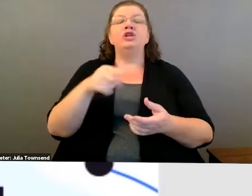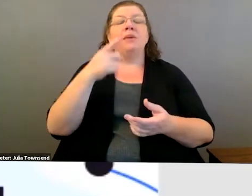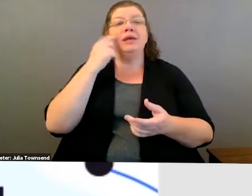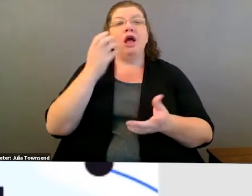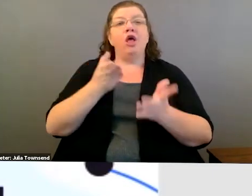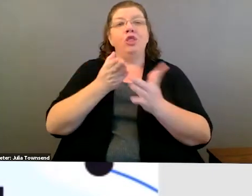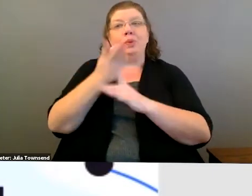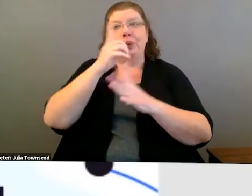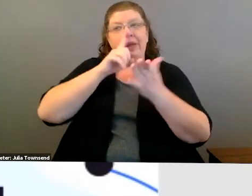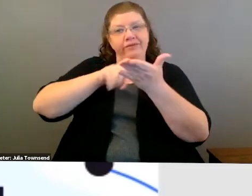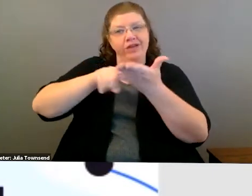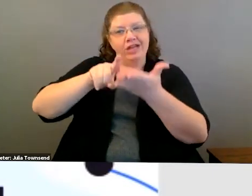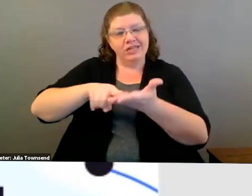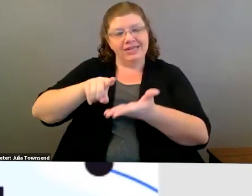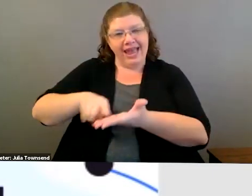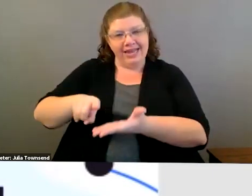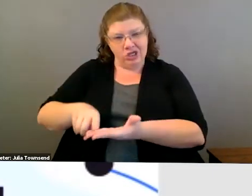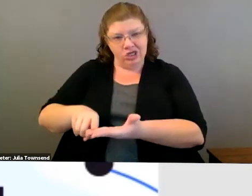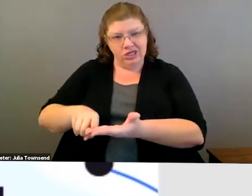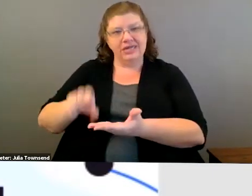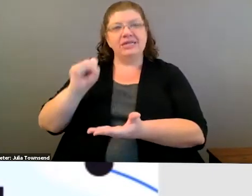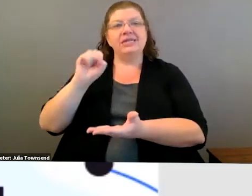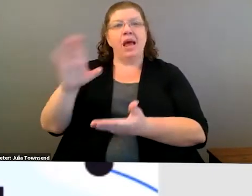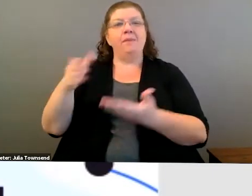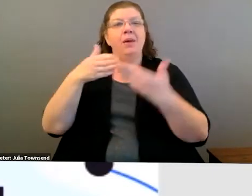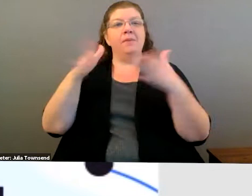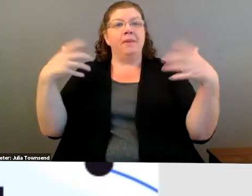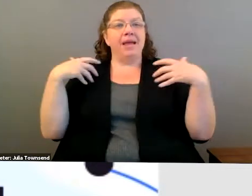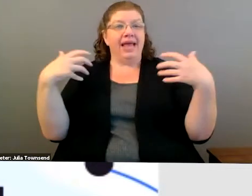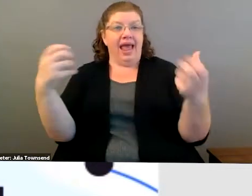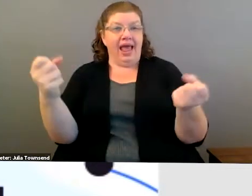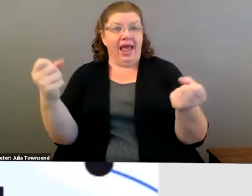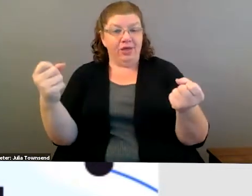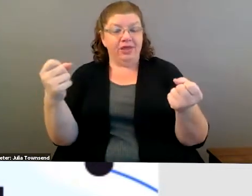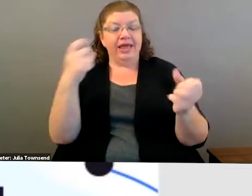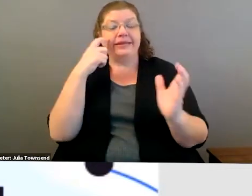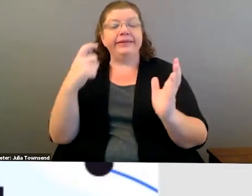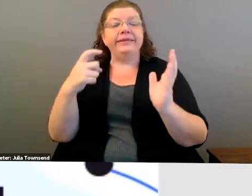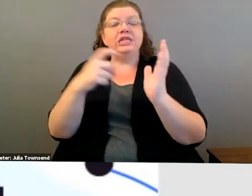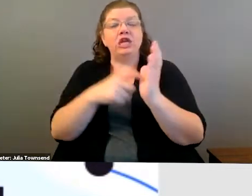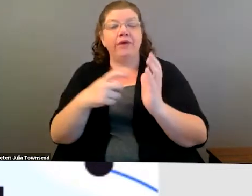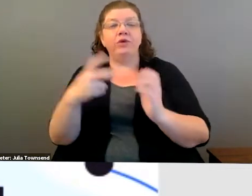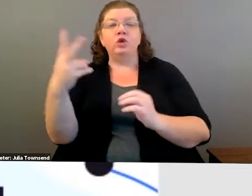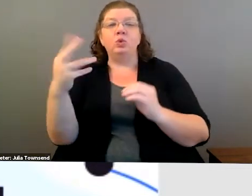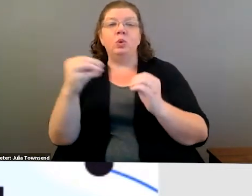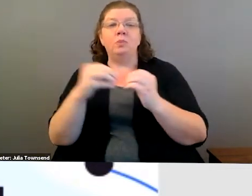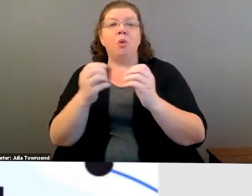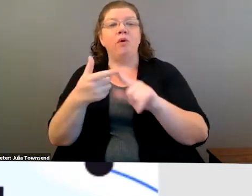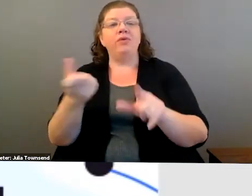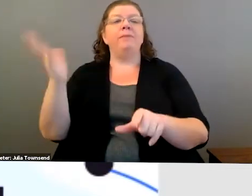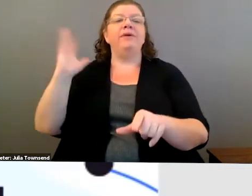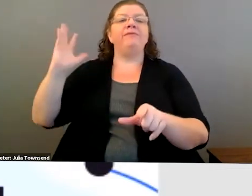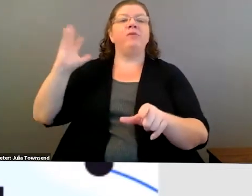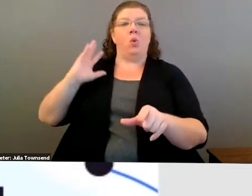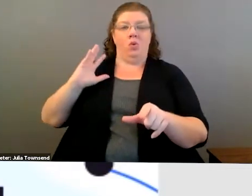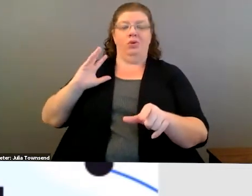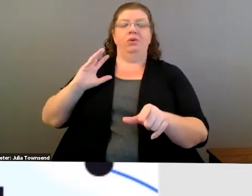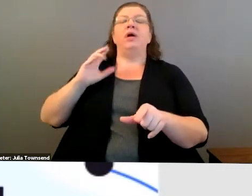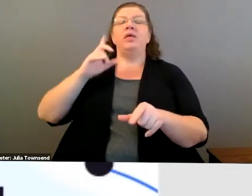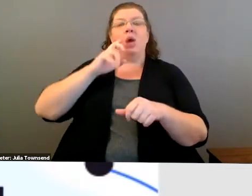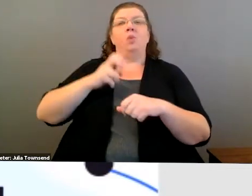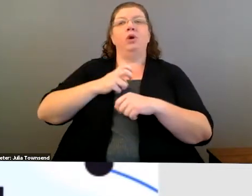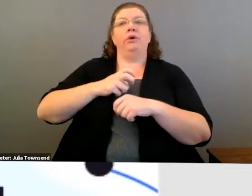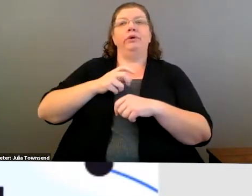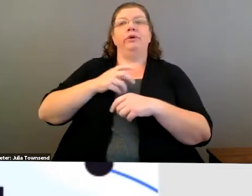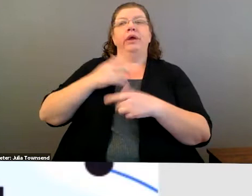their investigations, Santa Barbara Public Health discovered 2 previous cases that have been